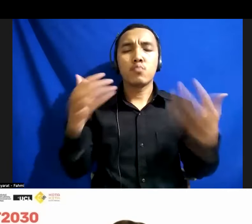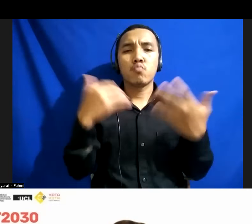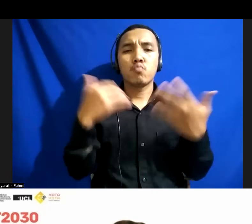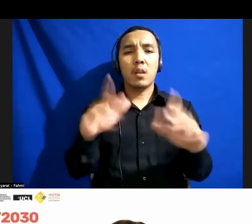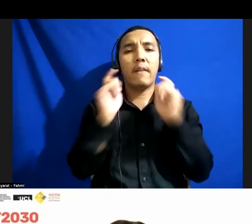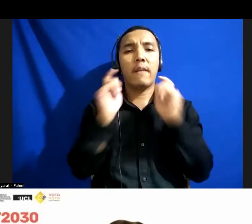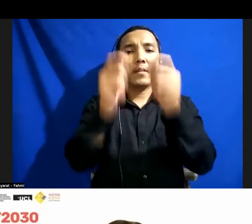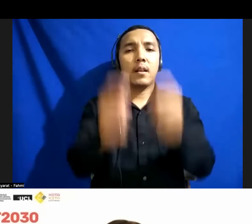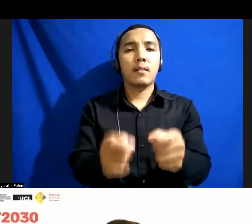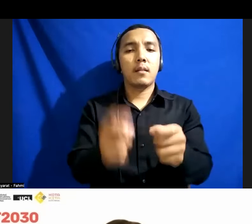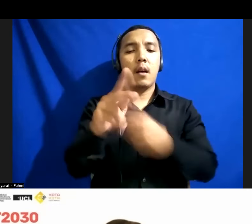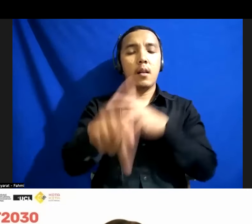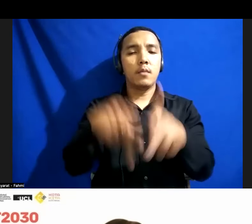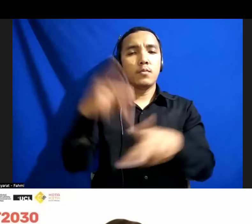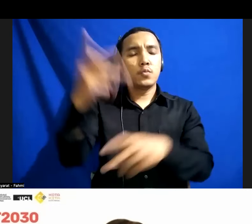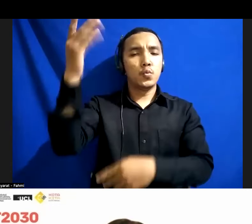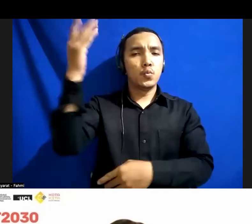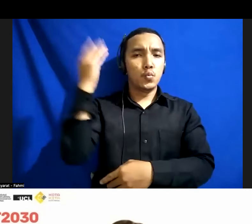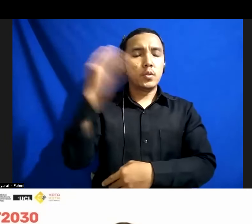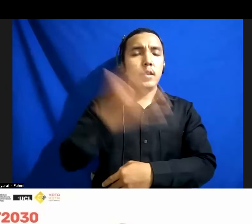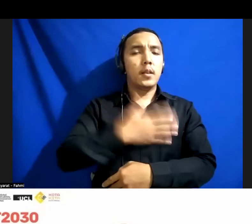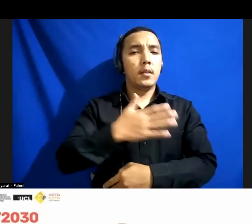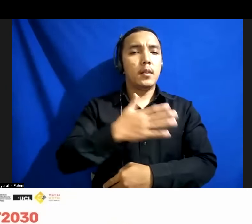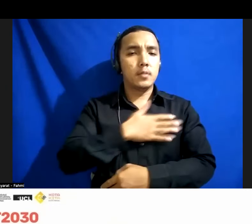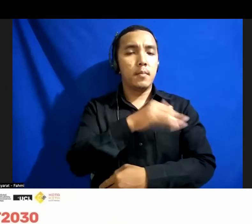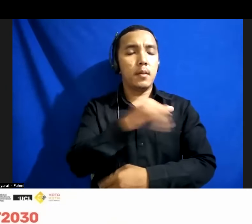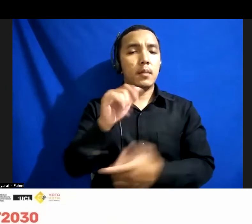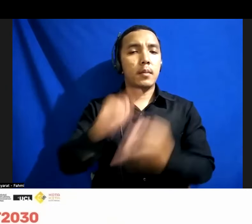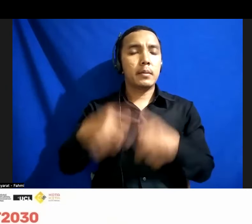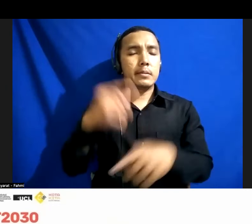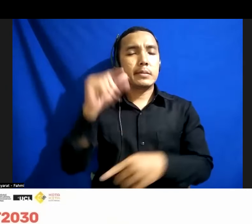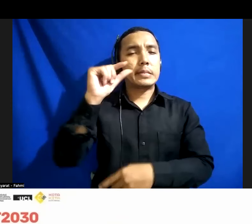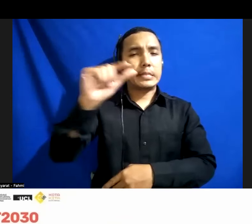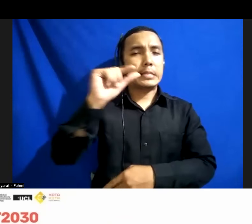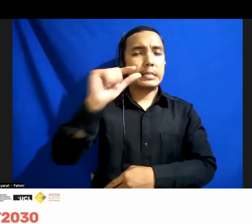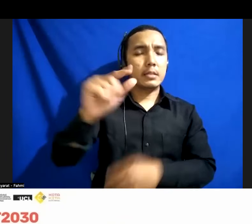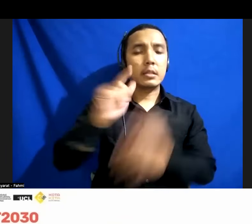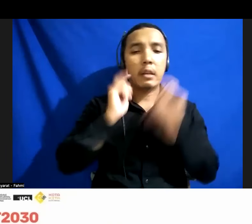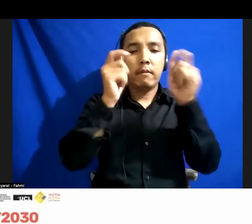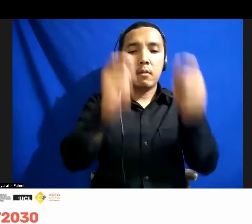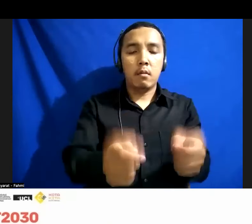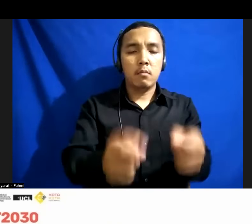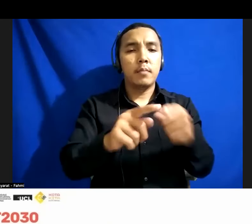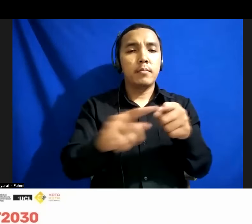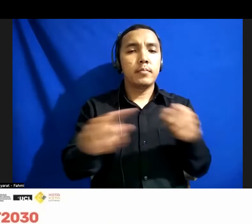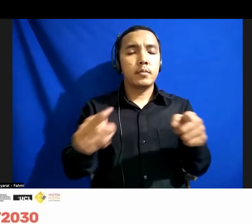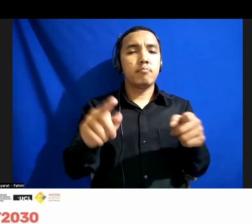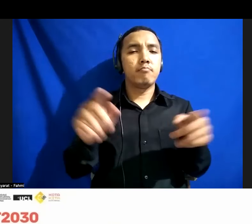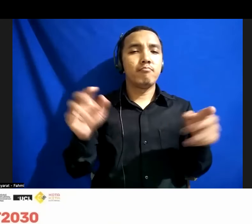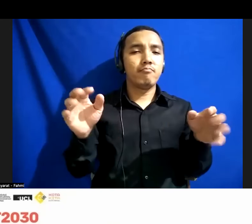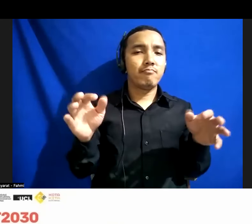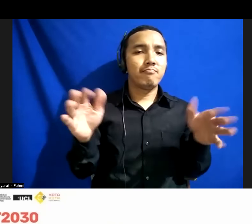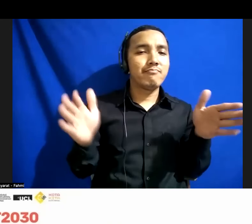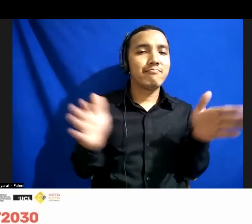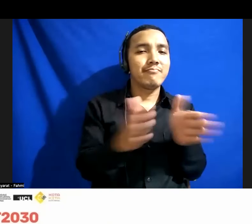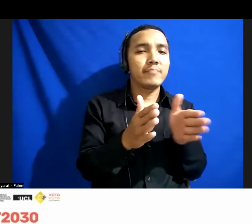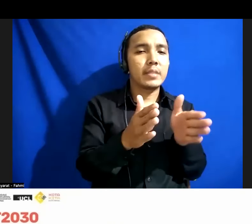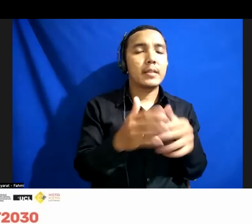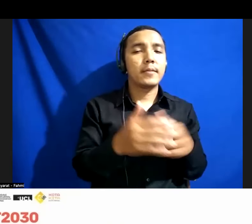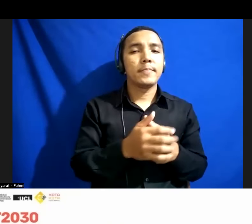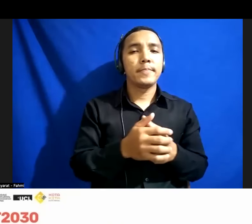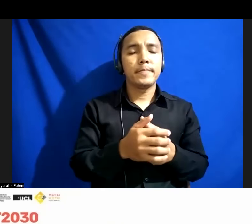most of our friends have already been put in the data, because in the past we also tried to make data, but